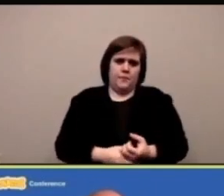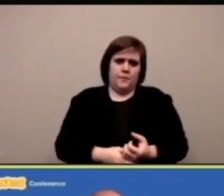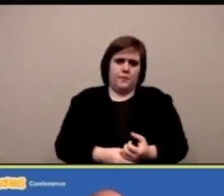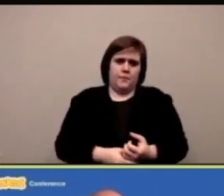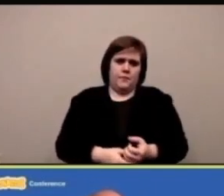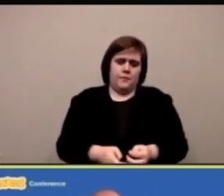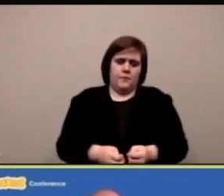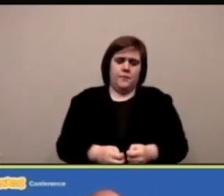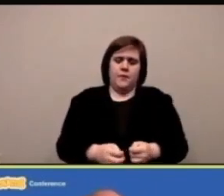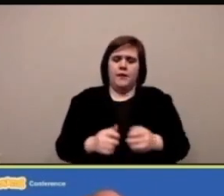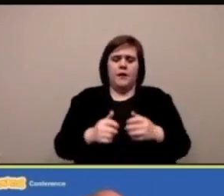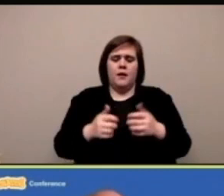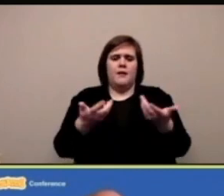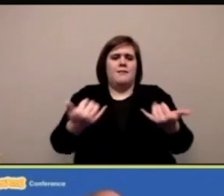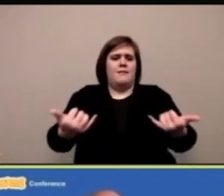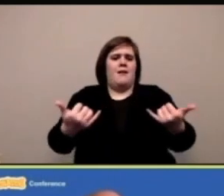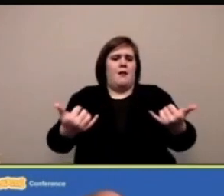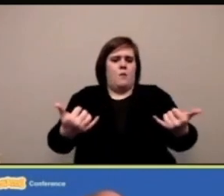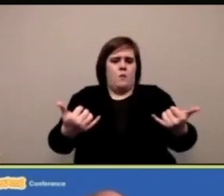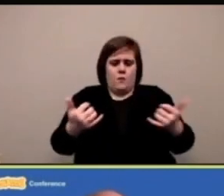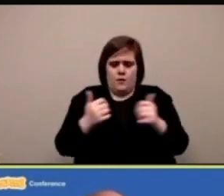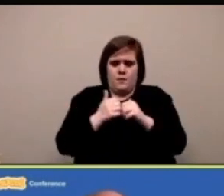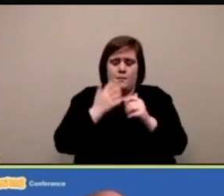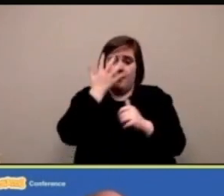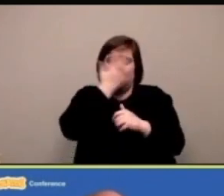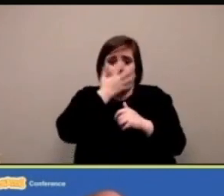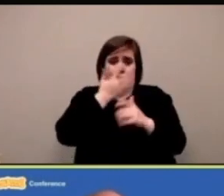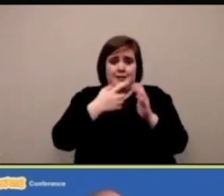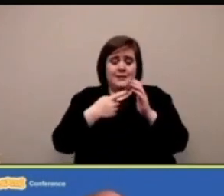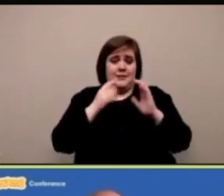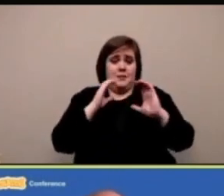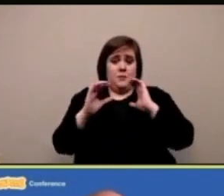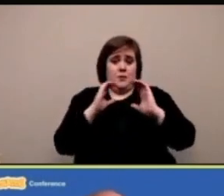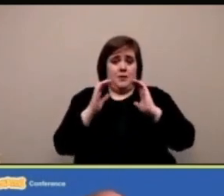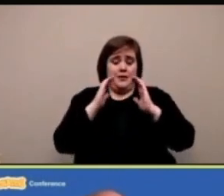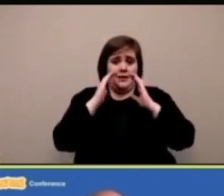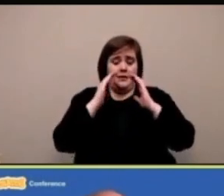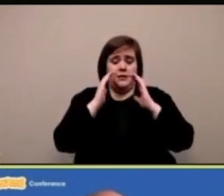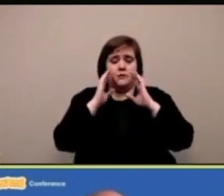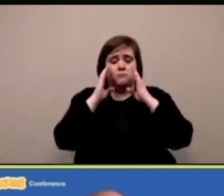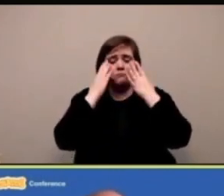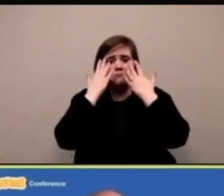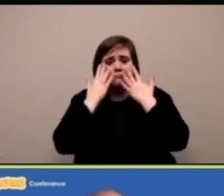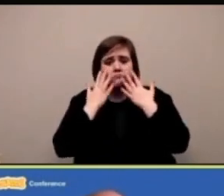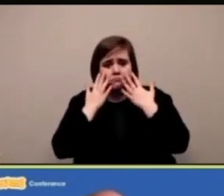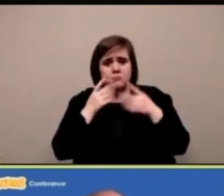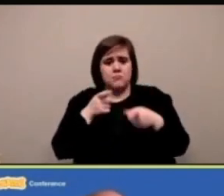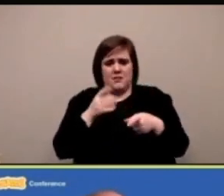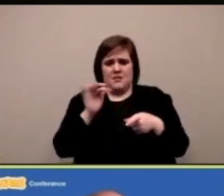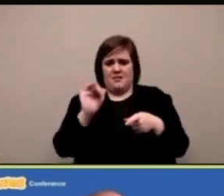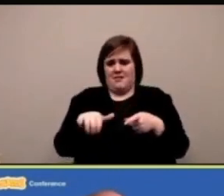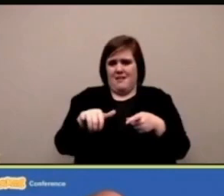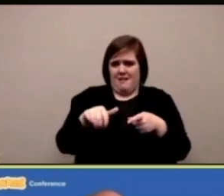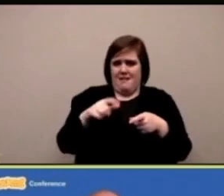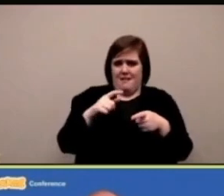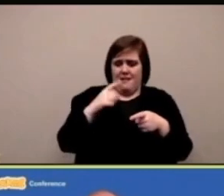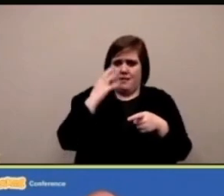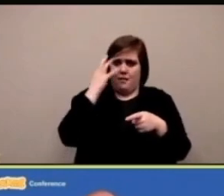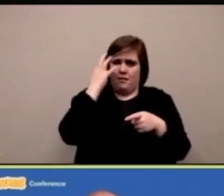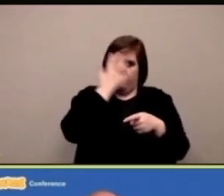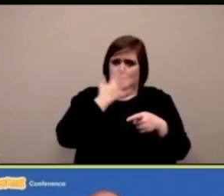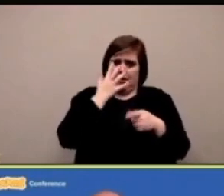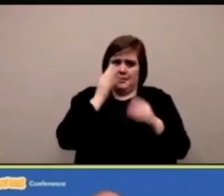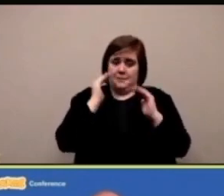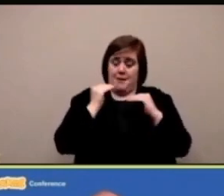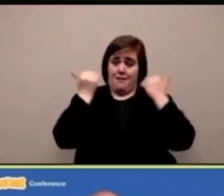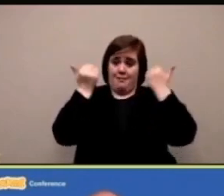And so how could I use my face to communicate a sad feeling? So if I think about my face right here, it's smiling. So one way to do